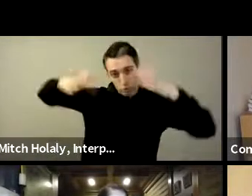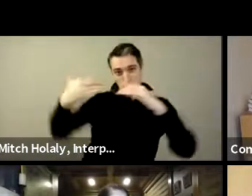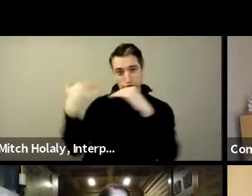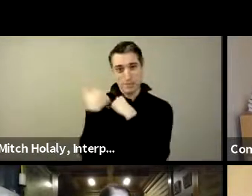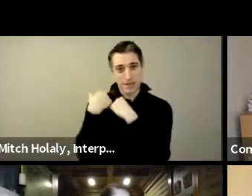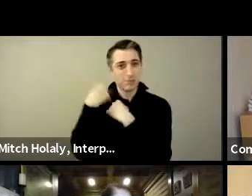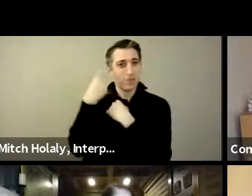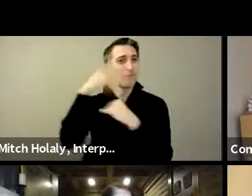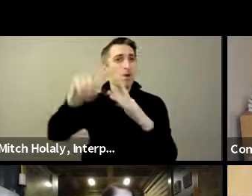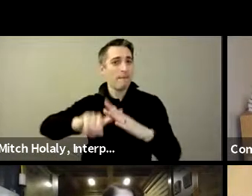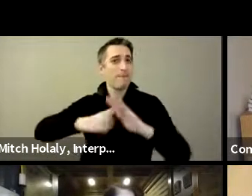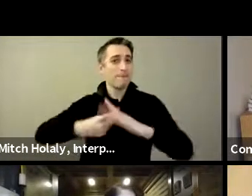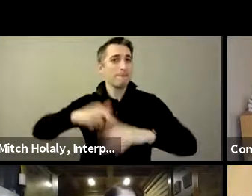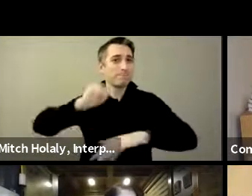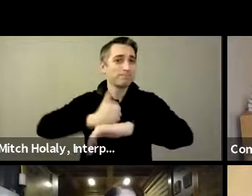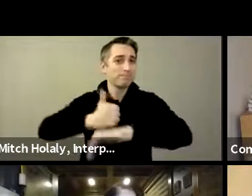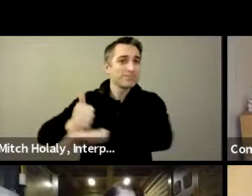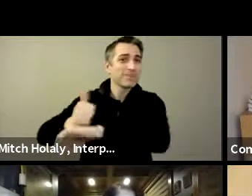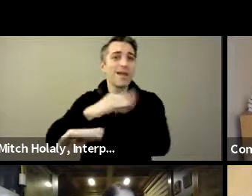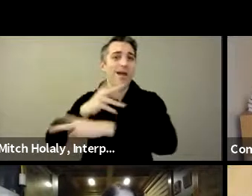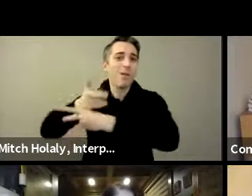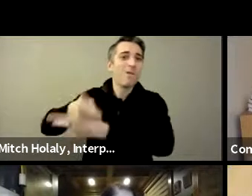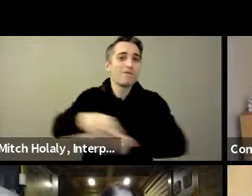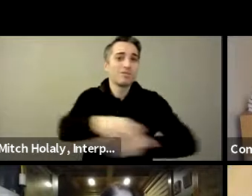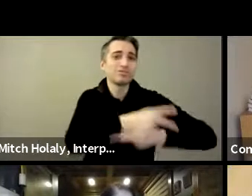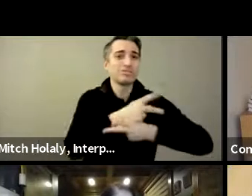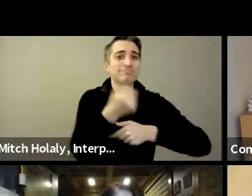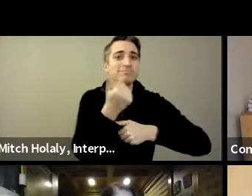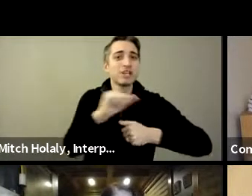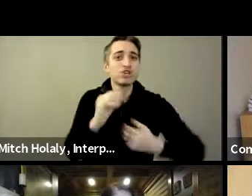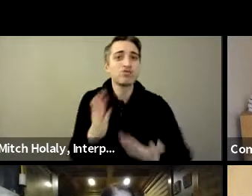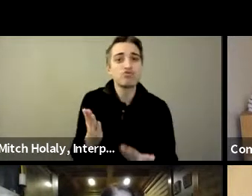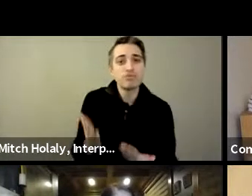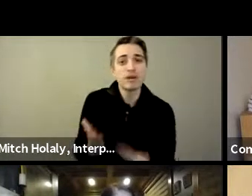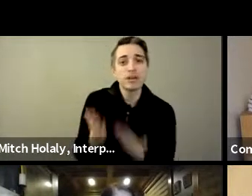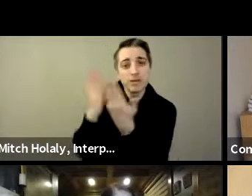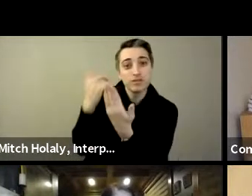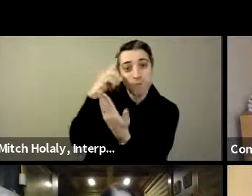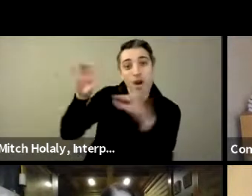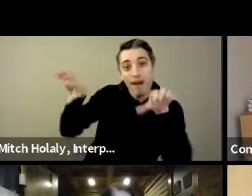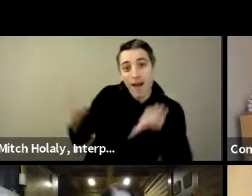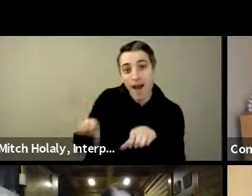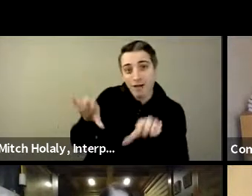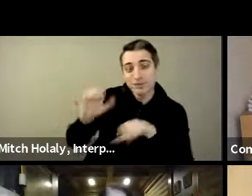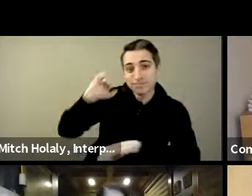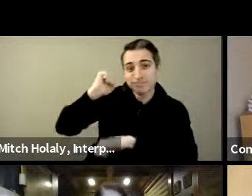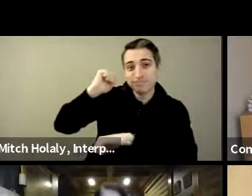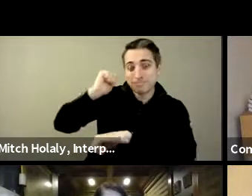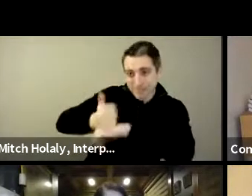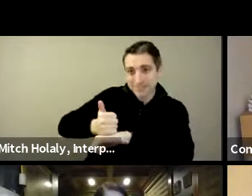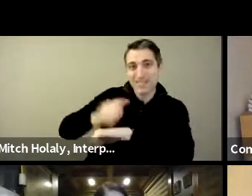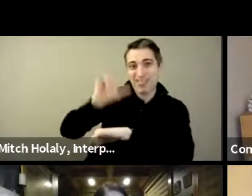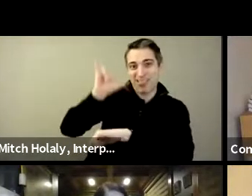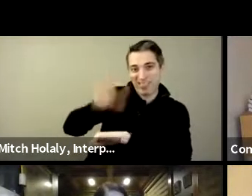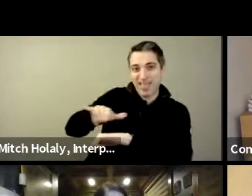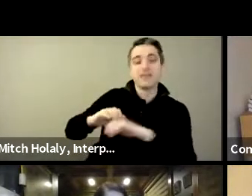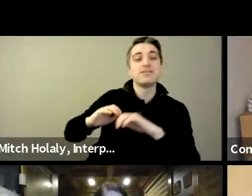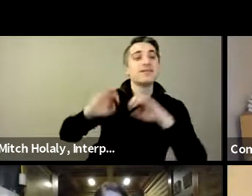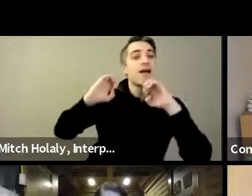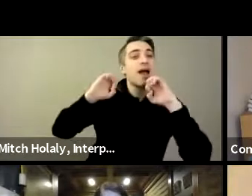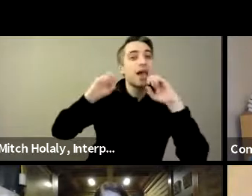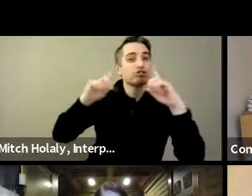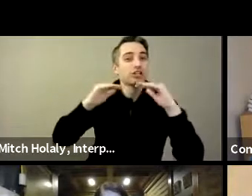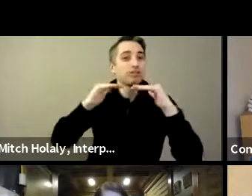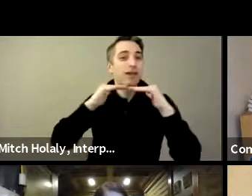for implementing and overseeing recommendations for action based on the Education Equity Report. Our most